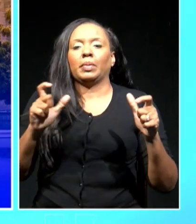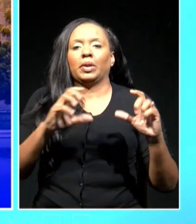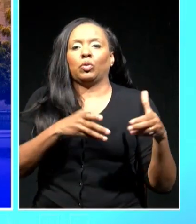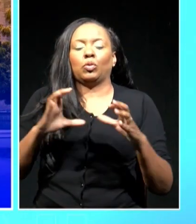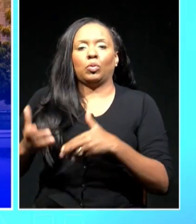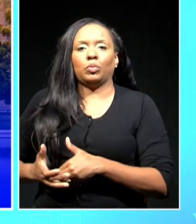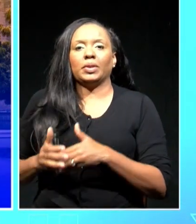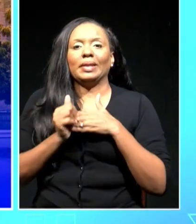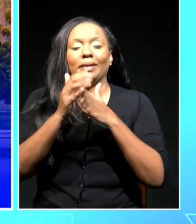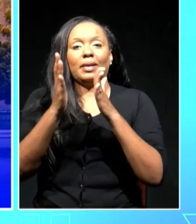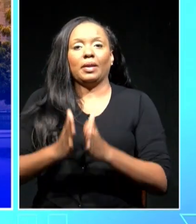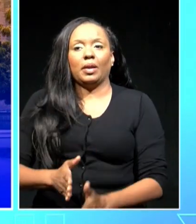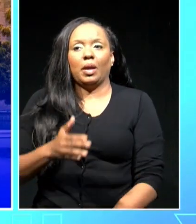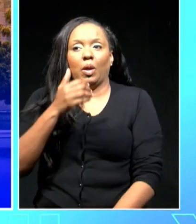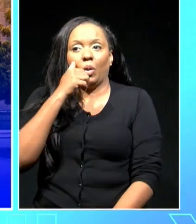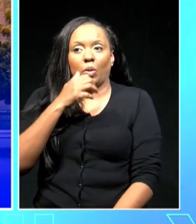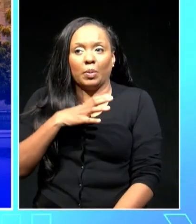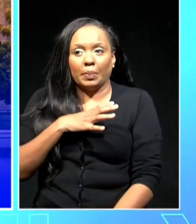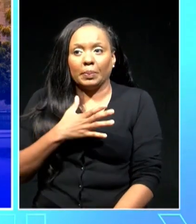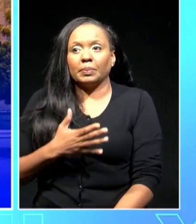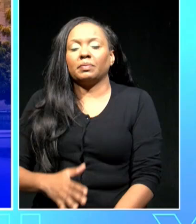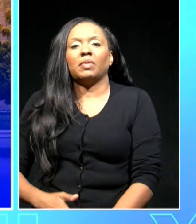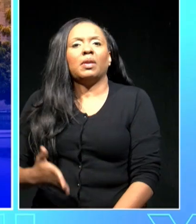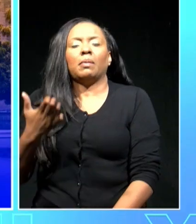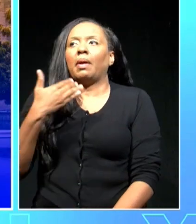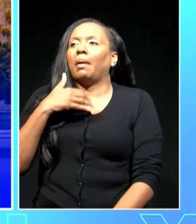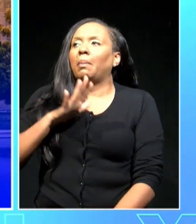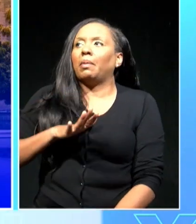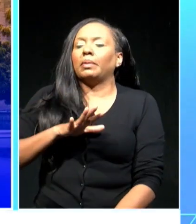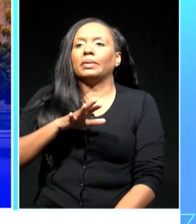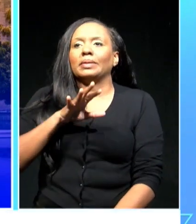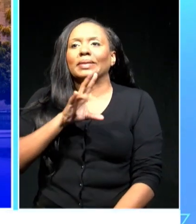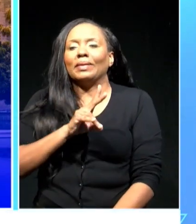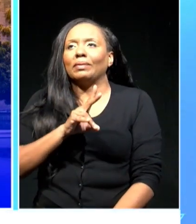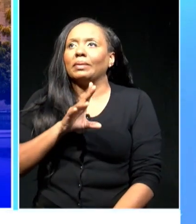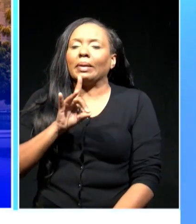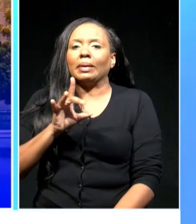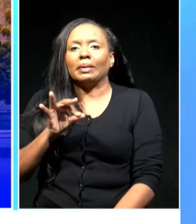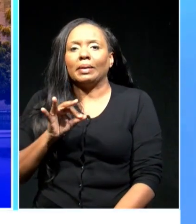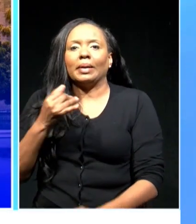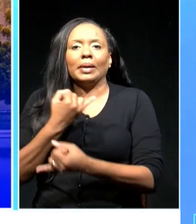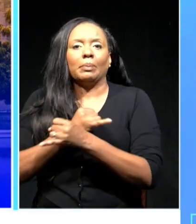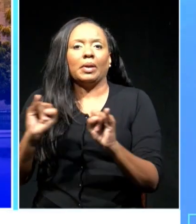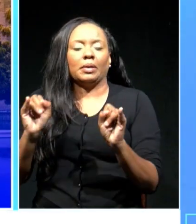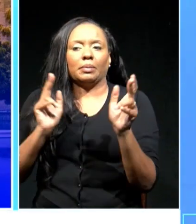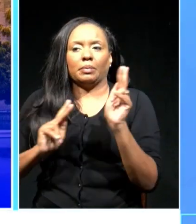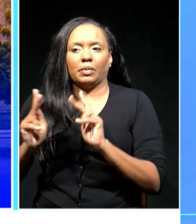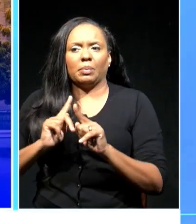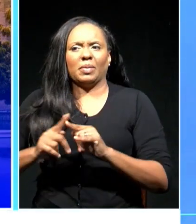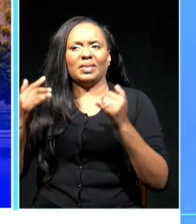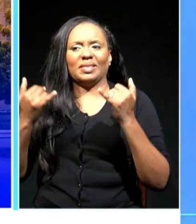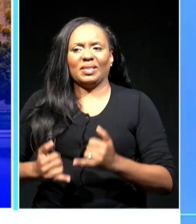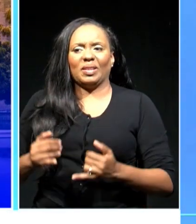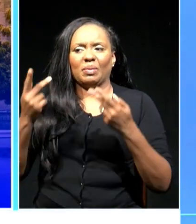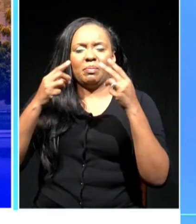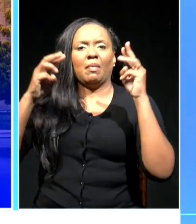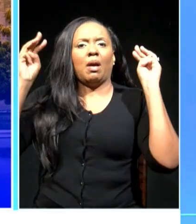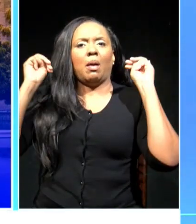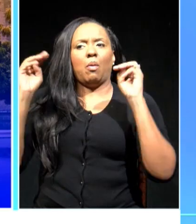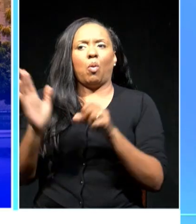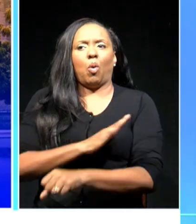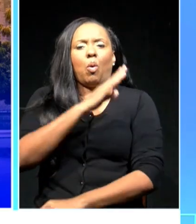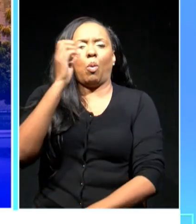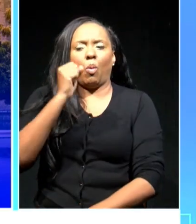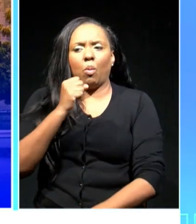including 8, I think, or 9 independents. But now that she's won this overwhelming mandate, let's look back at the campaign